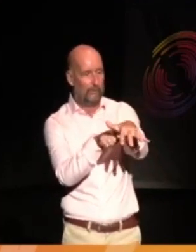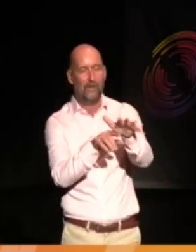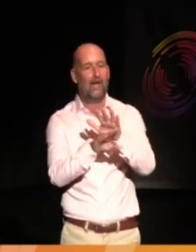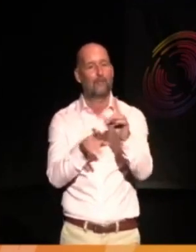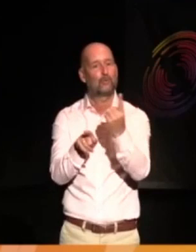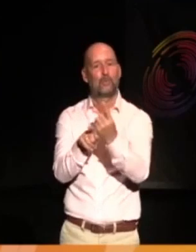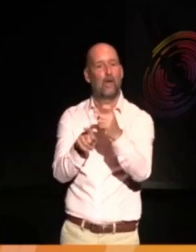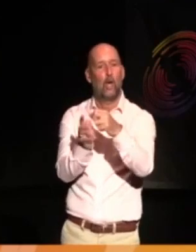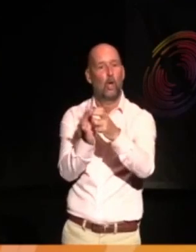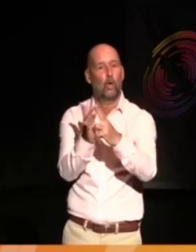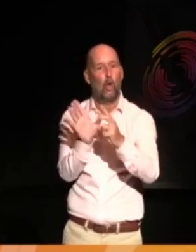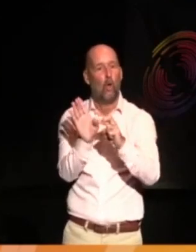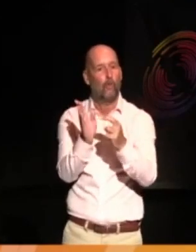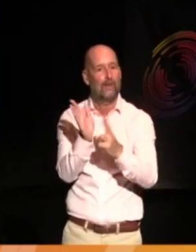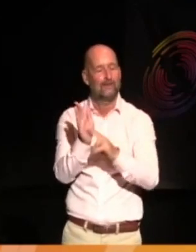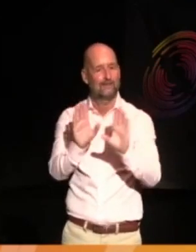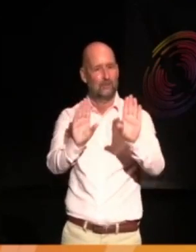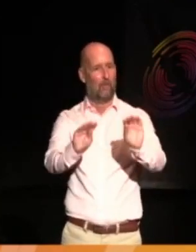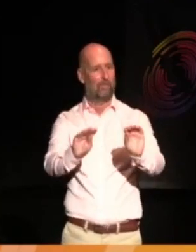everybody can put your weapons down.